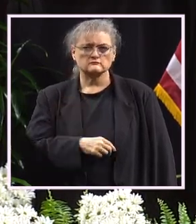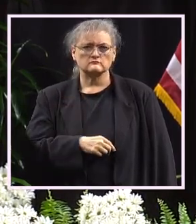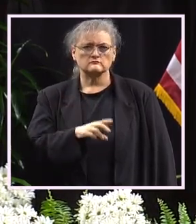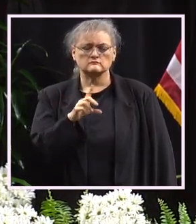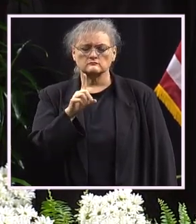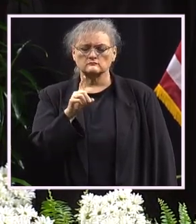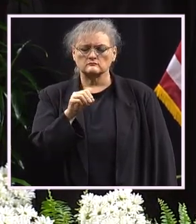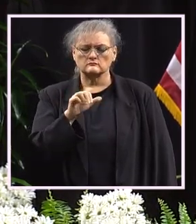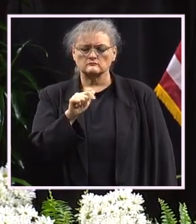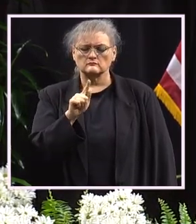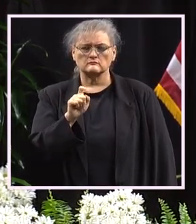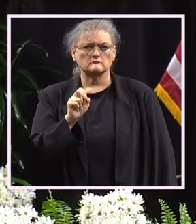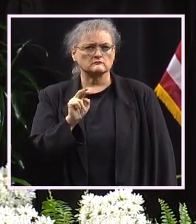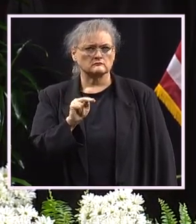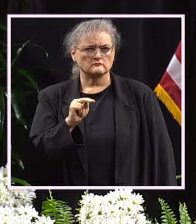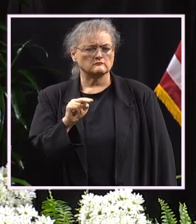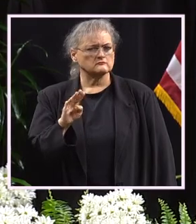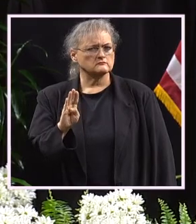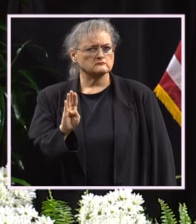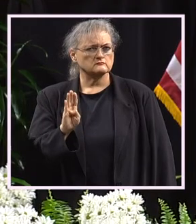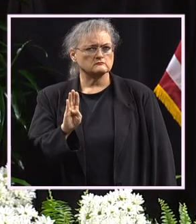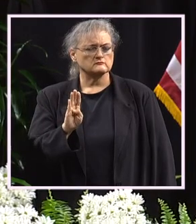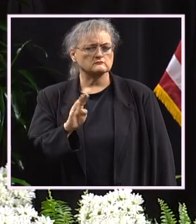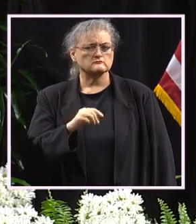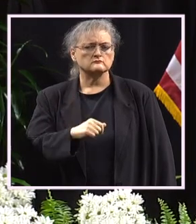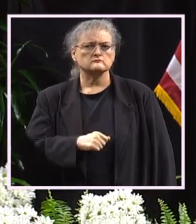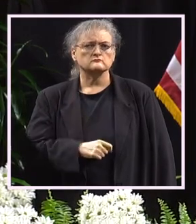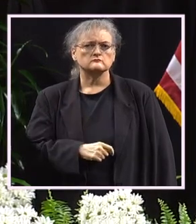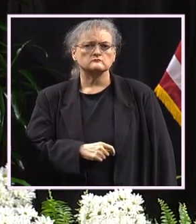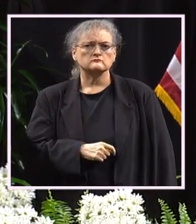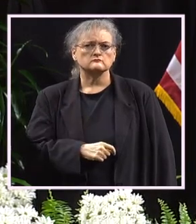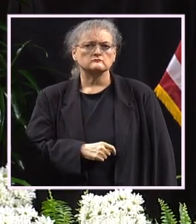Dalton Chase Gleck.